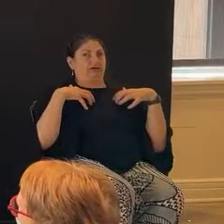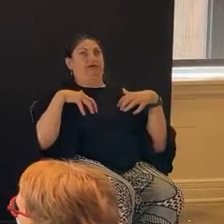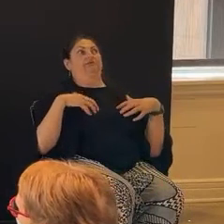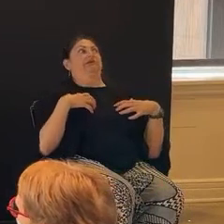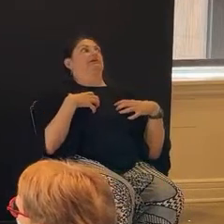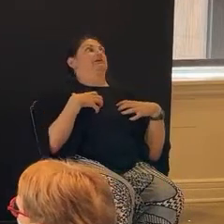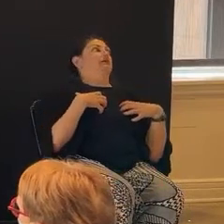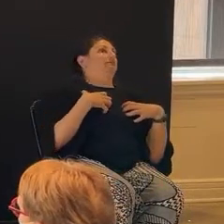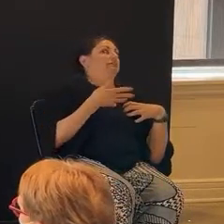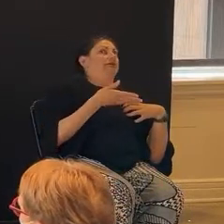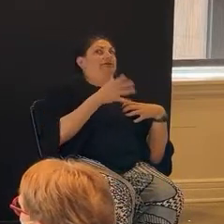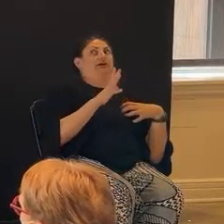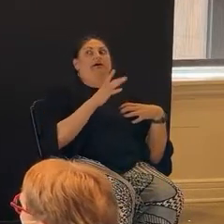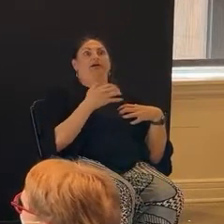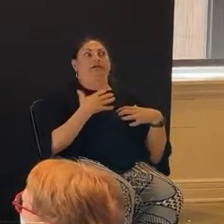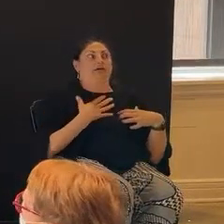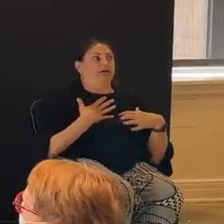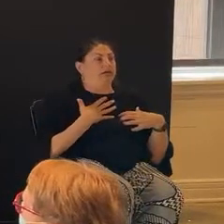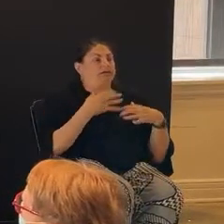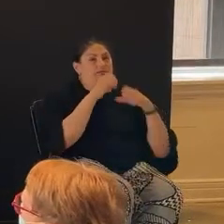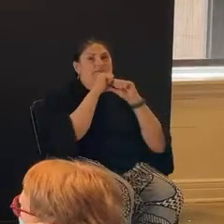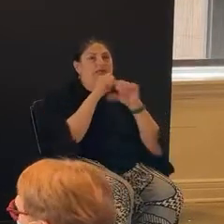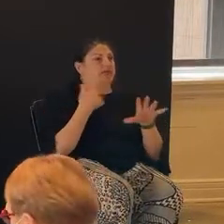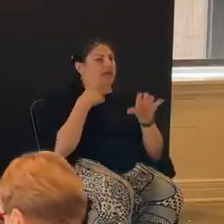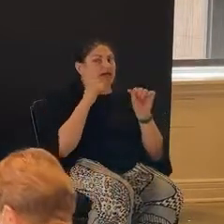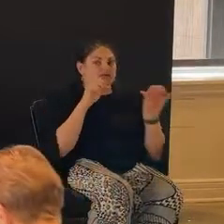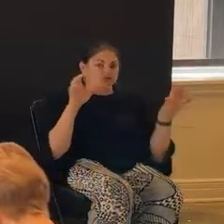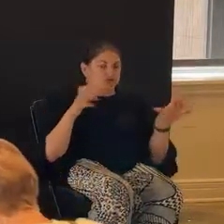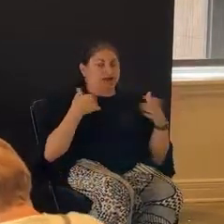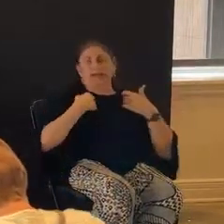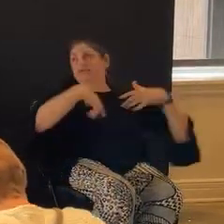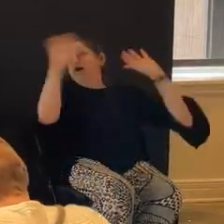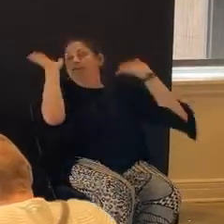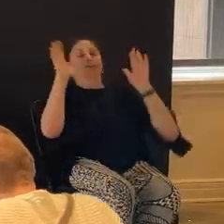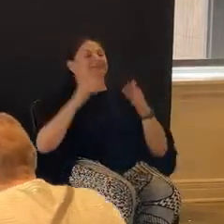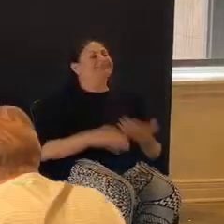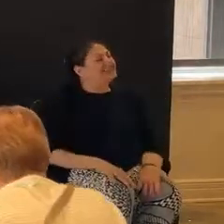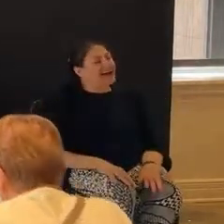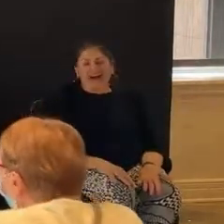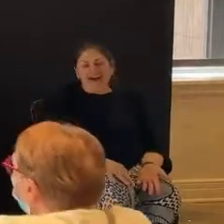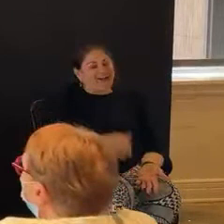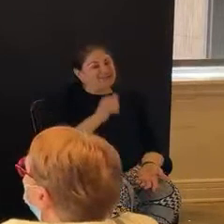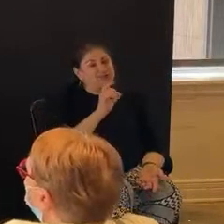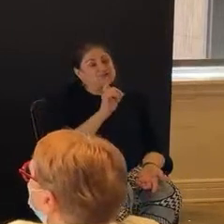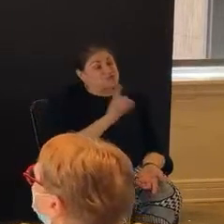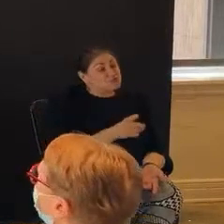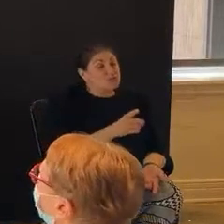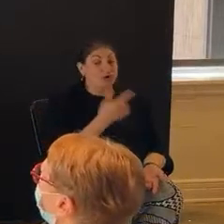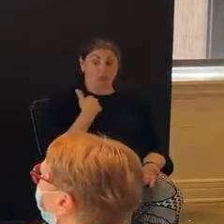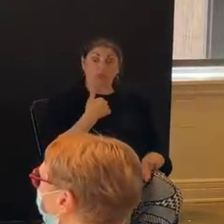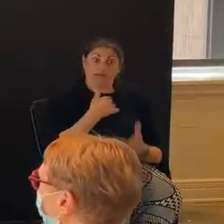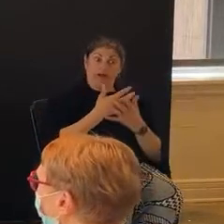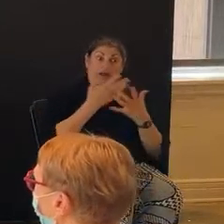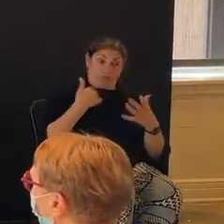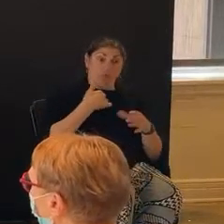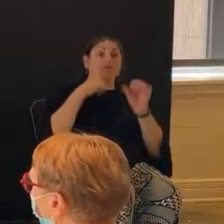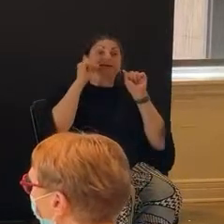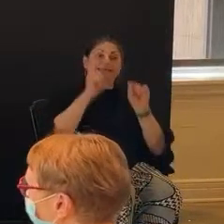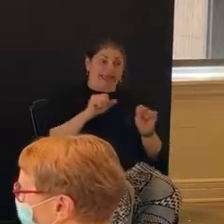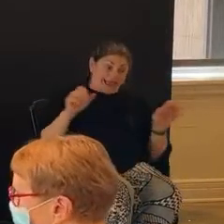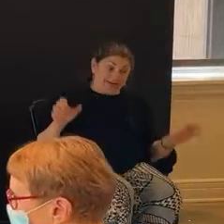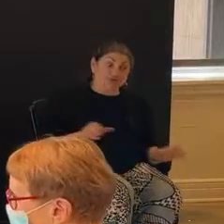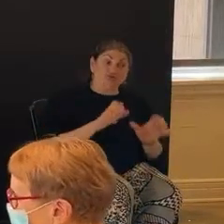There's nothing we can do. We might as well just give up. But that's not really true. There is a lot we can do.